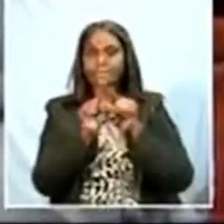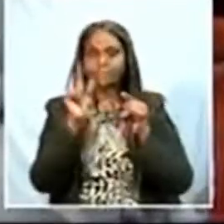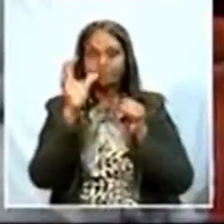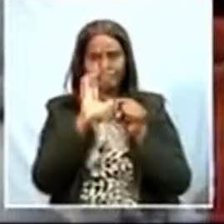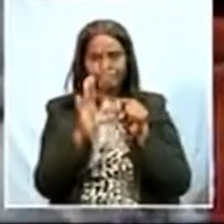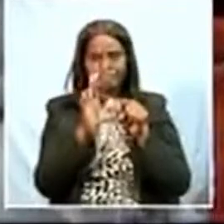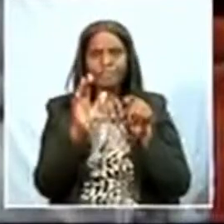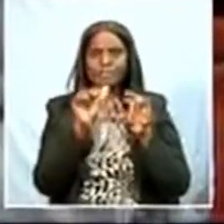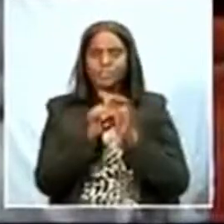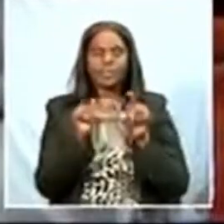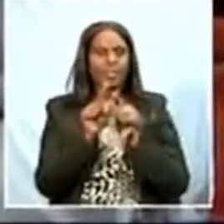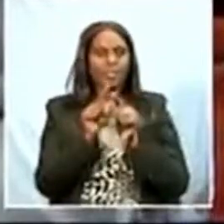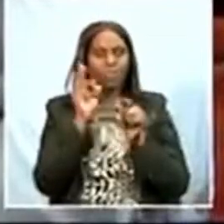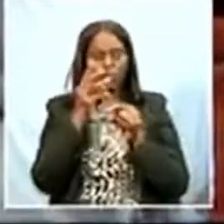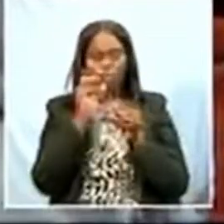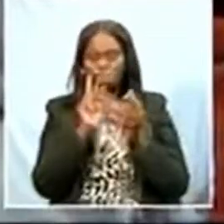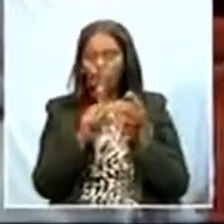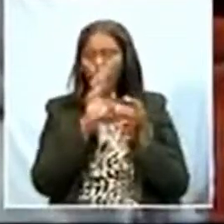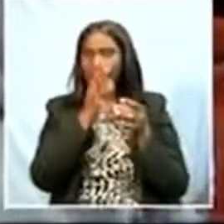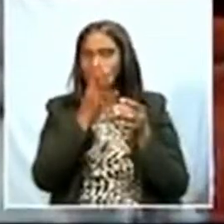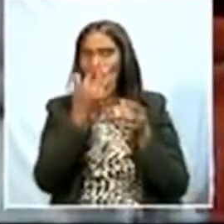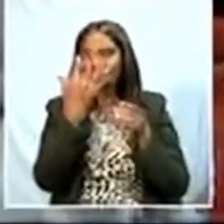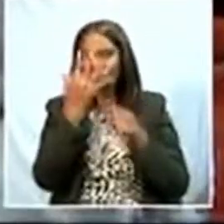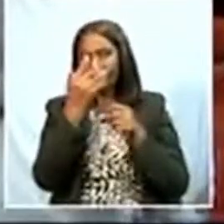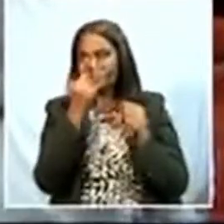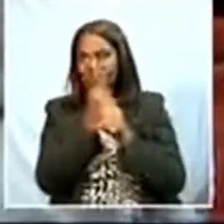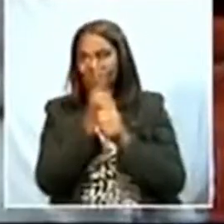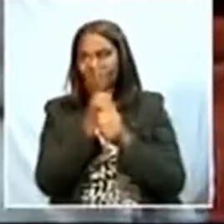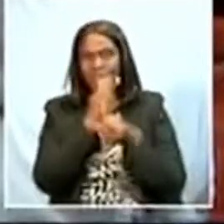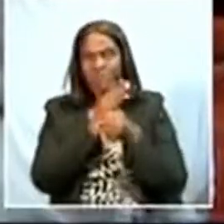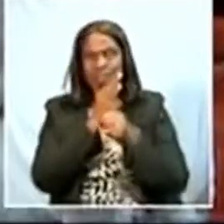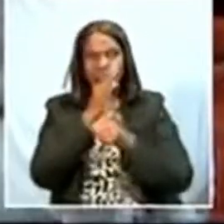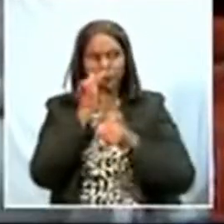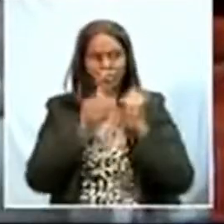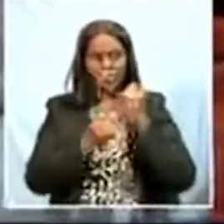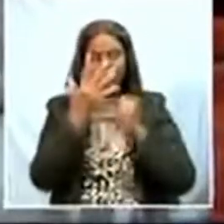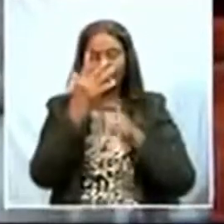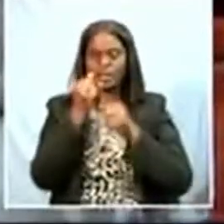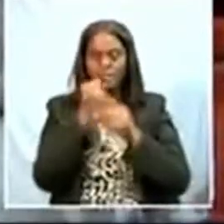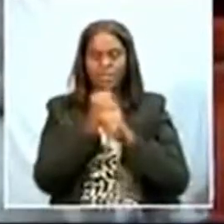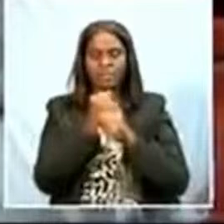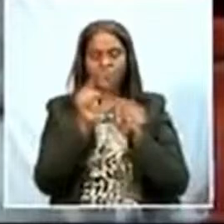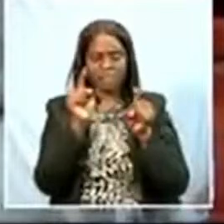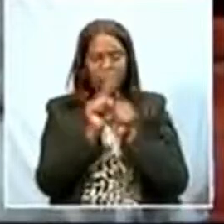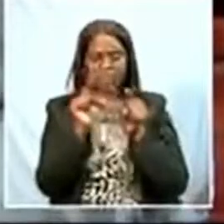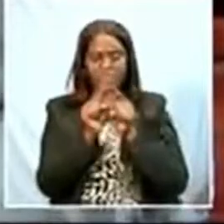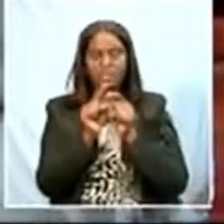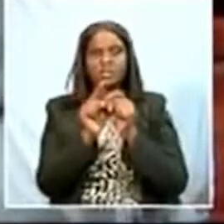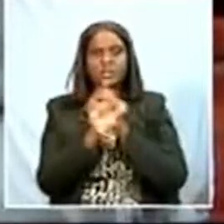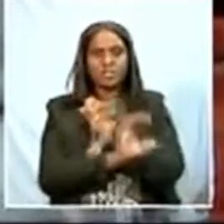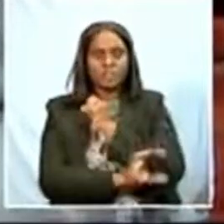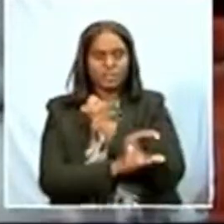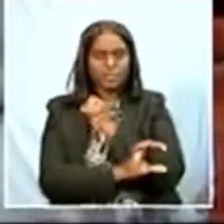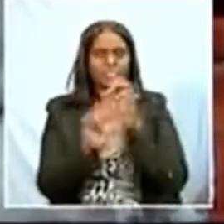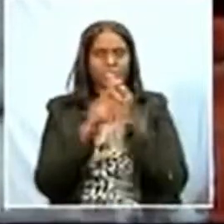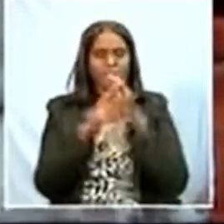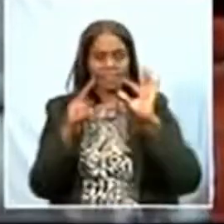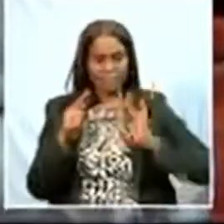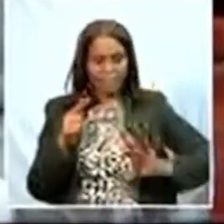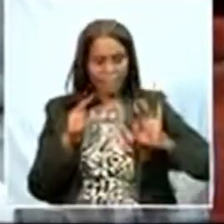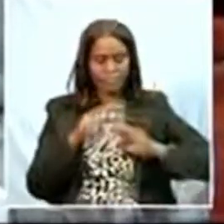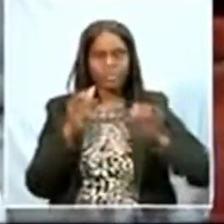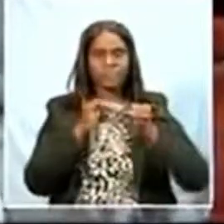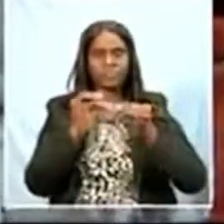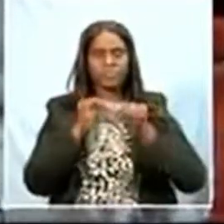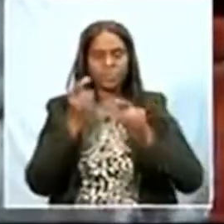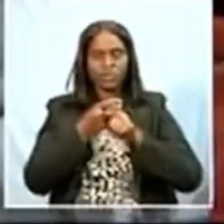in perpetuity. They will be there maybe for 5 years or so. After that 5 years, the country starts benefiting from